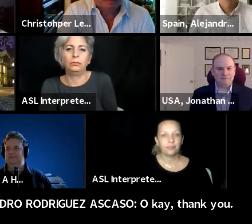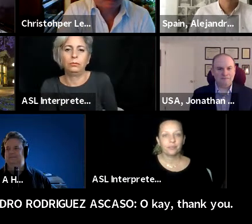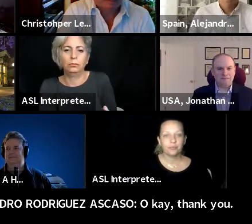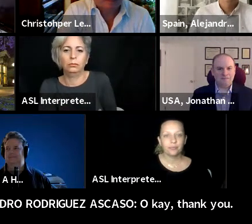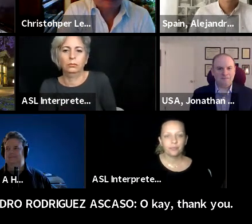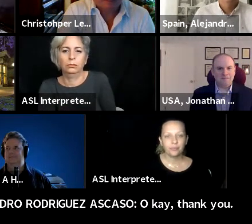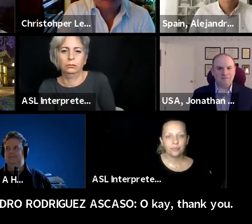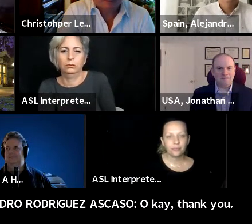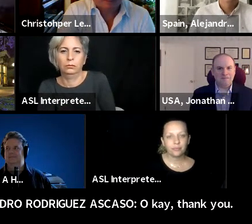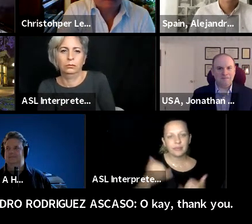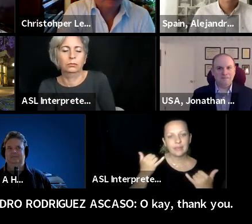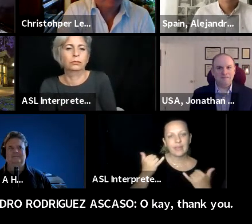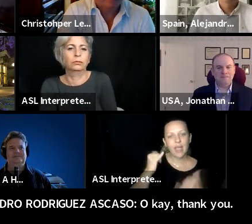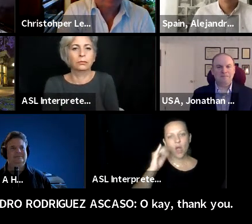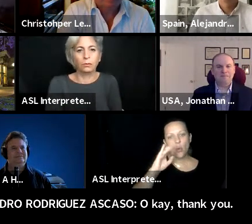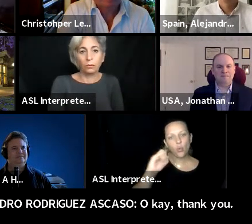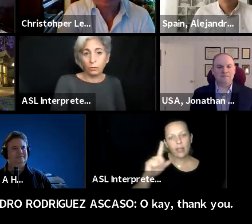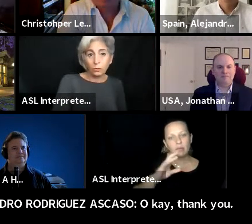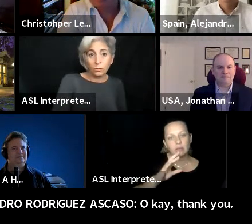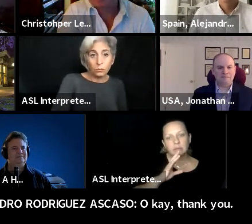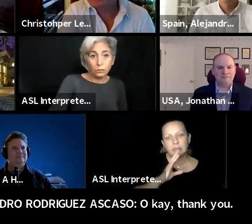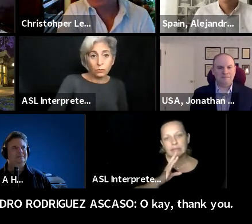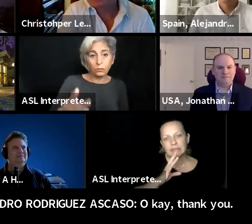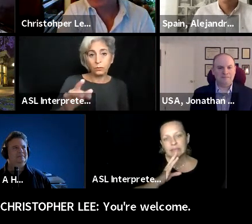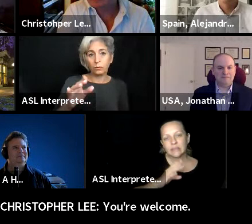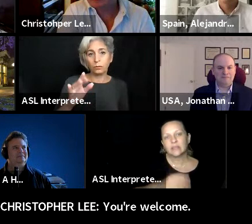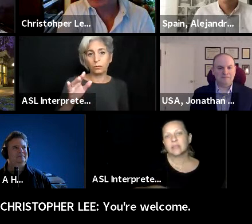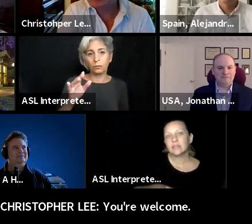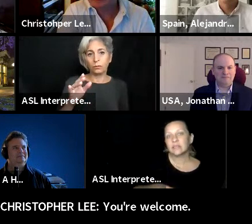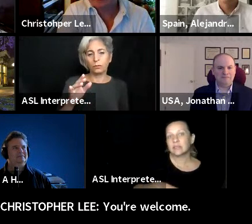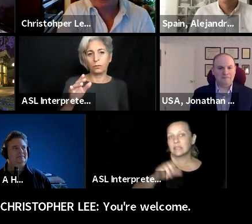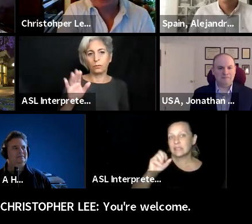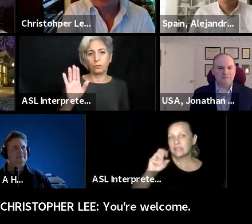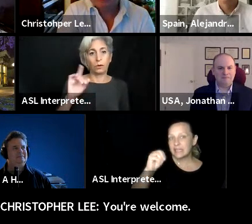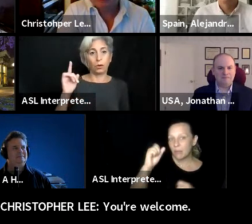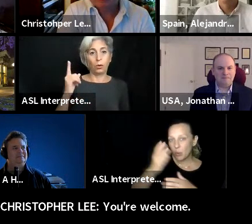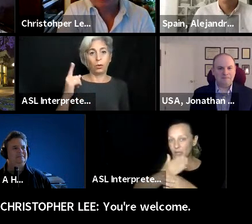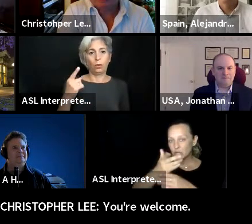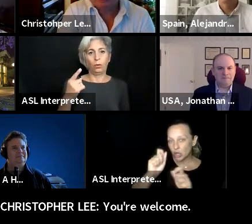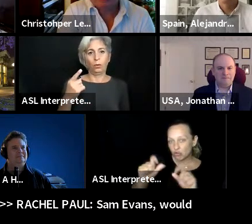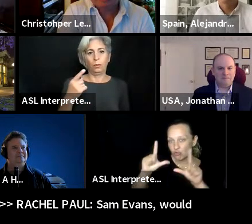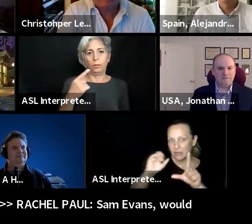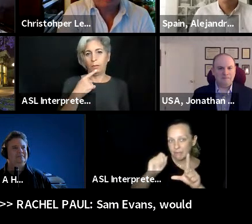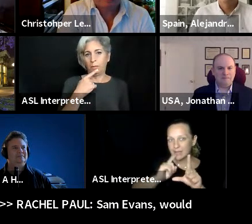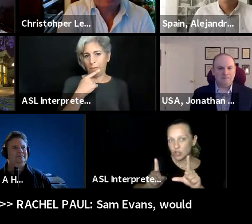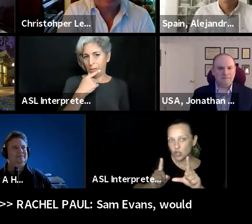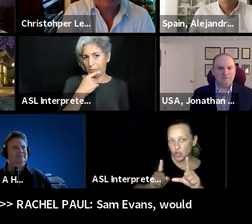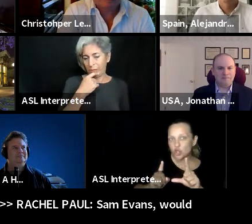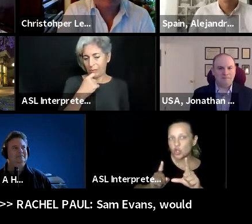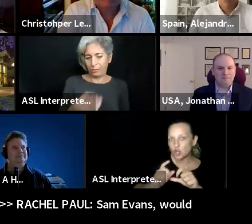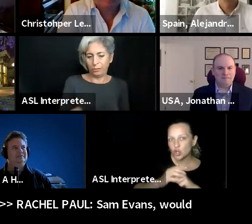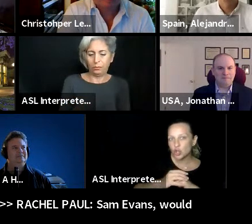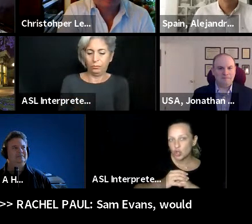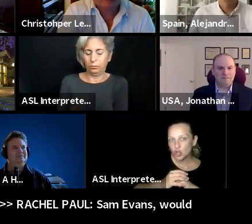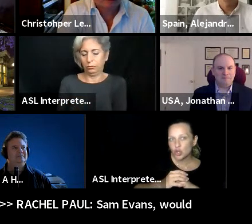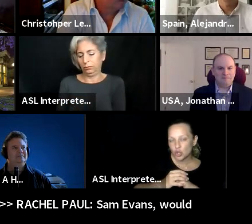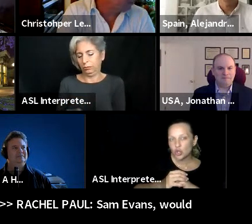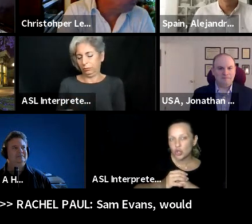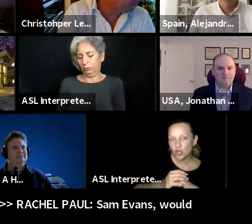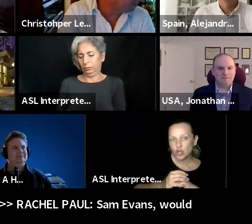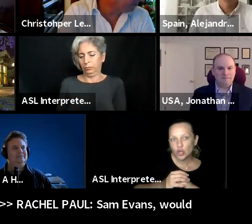Speaking of that, Sam Evans, would you like to try sharing your screen? Just make sure that since you